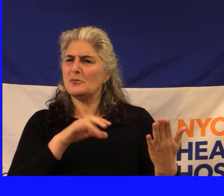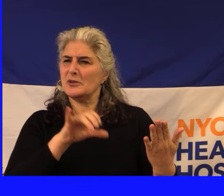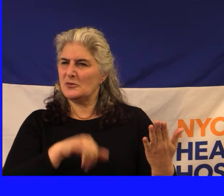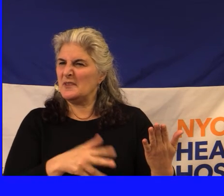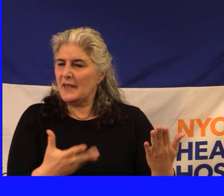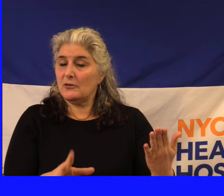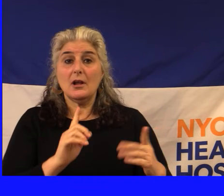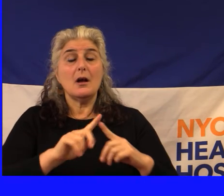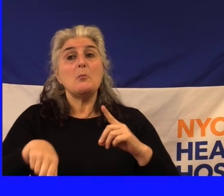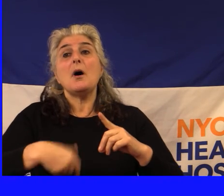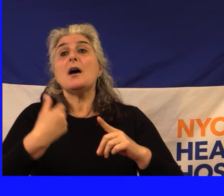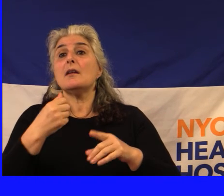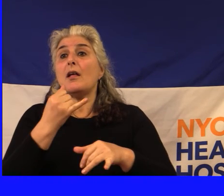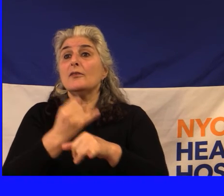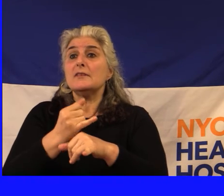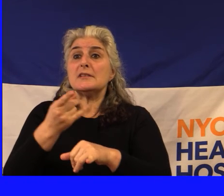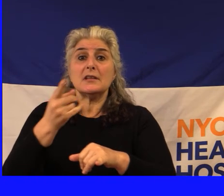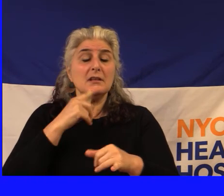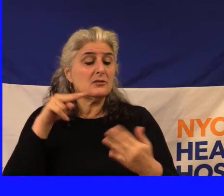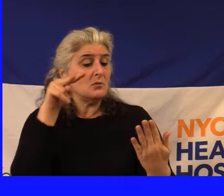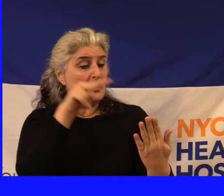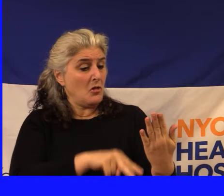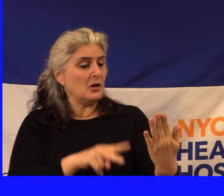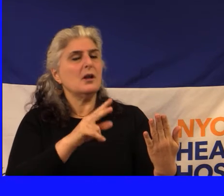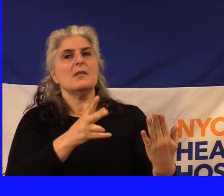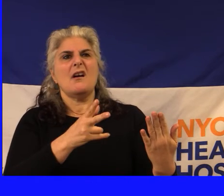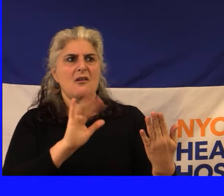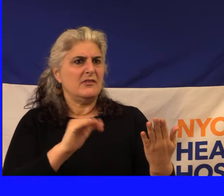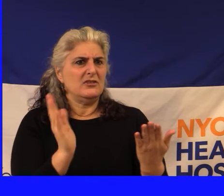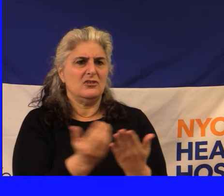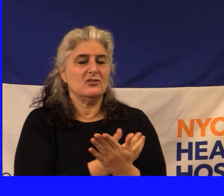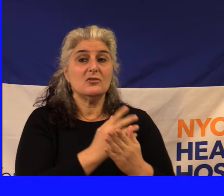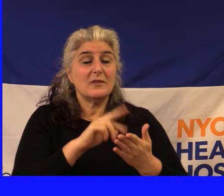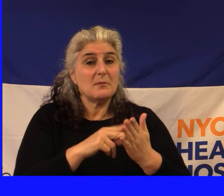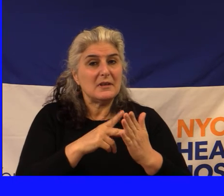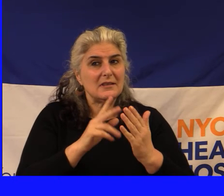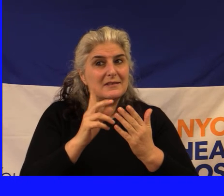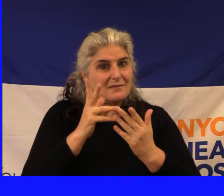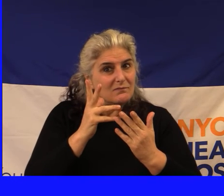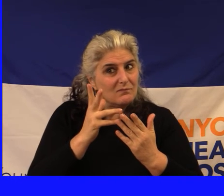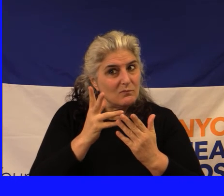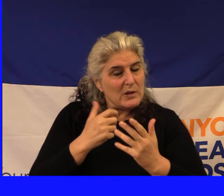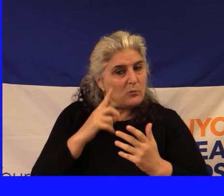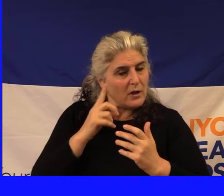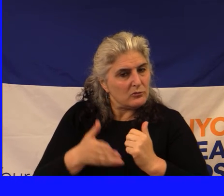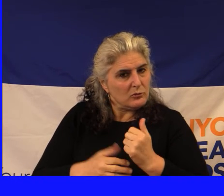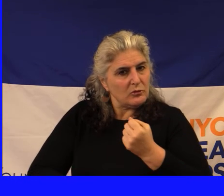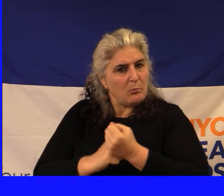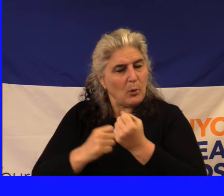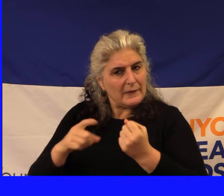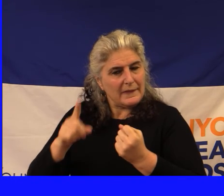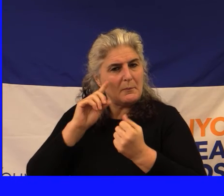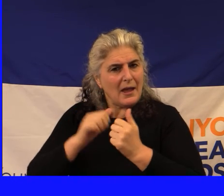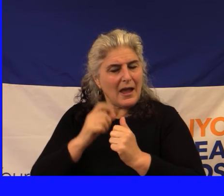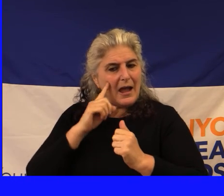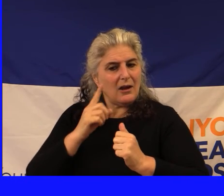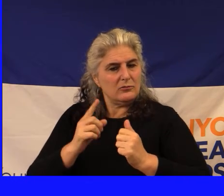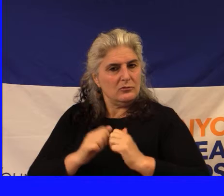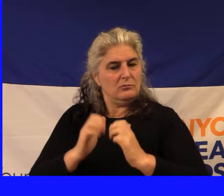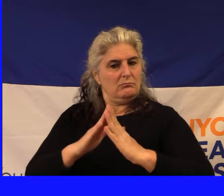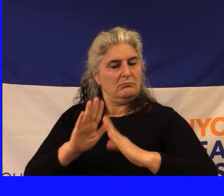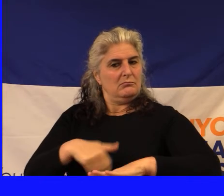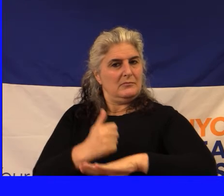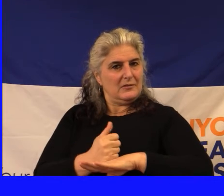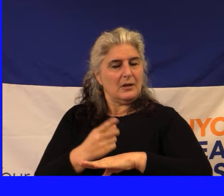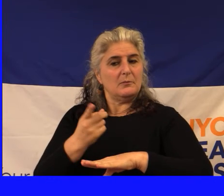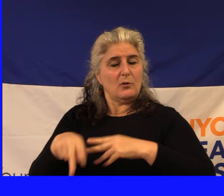this will be new to them, and we want to provide coaching and support for implementation. Number two is just on the quality measurement